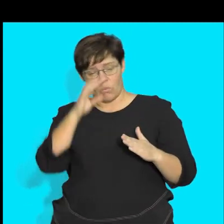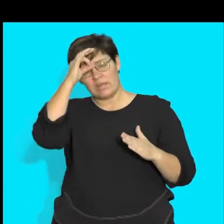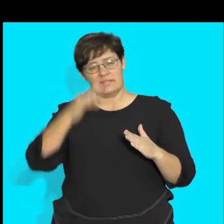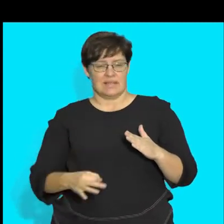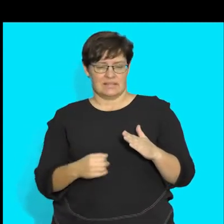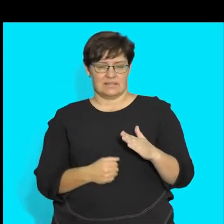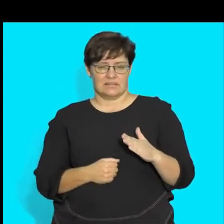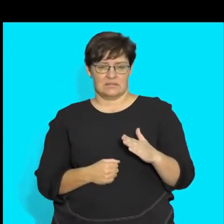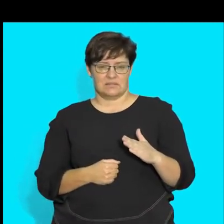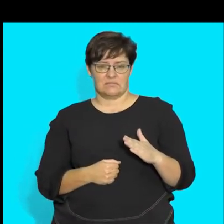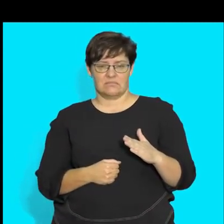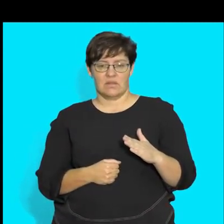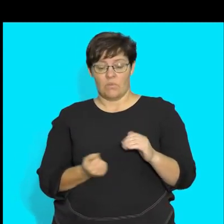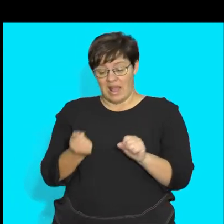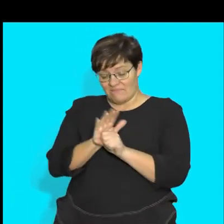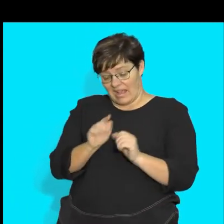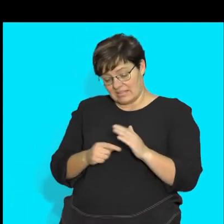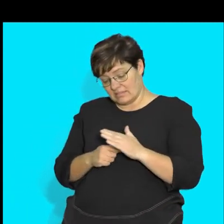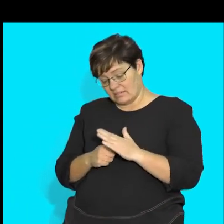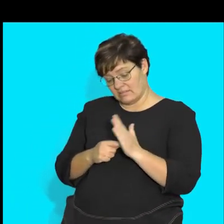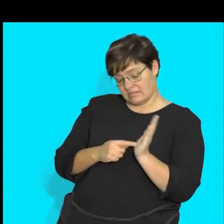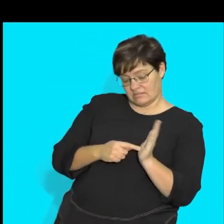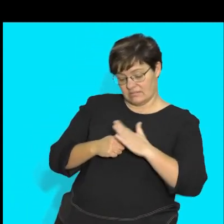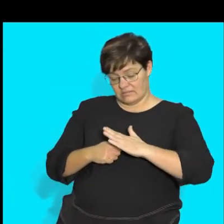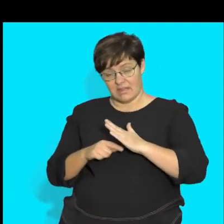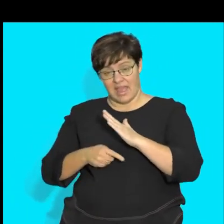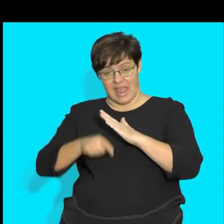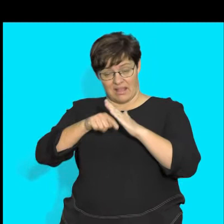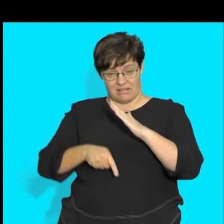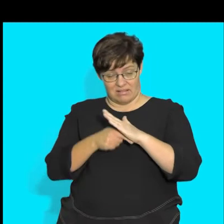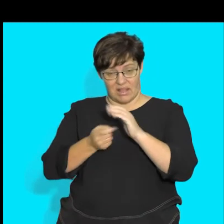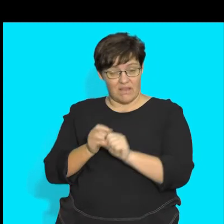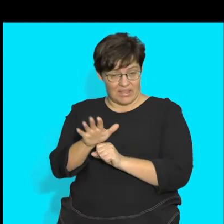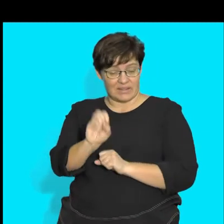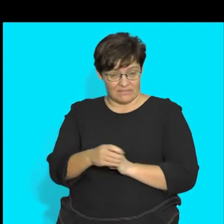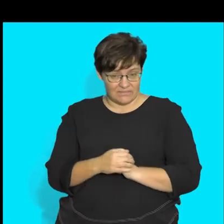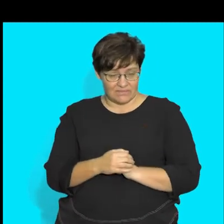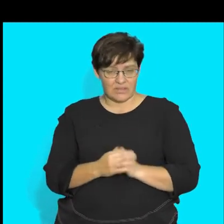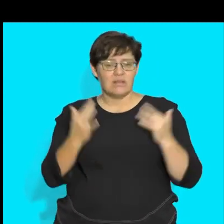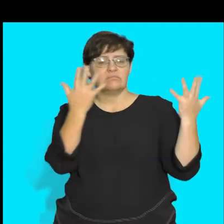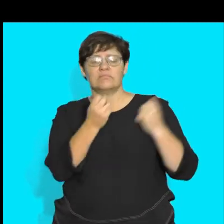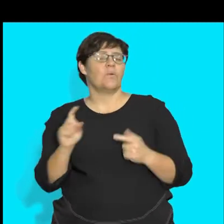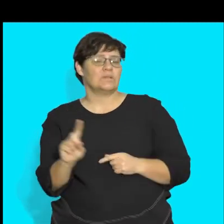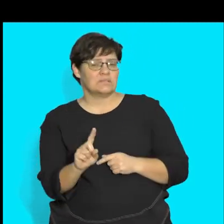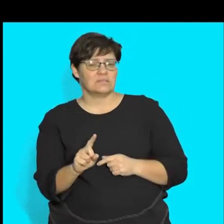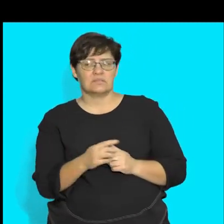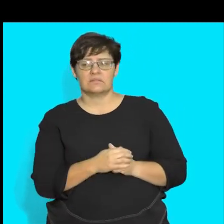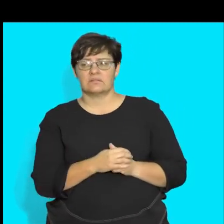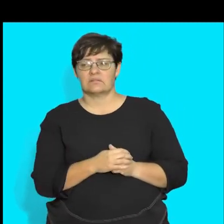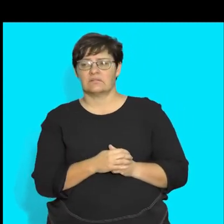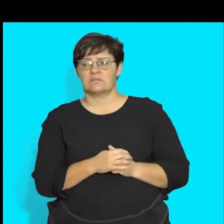going to affect that angle, is always calculated by going,